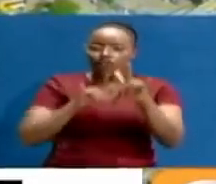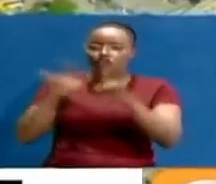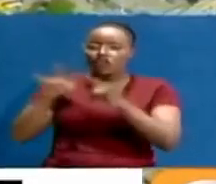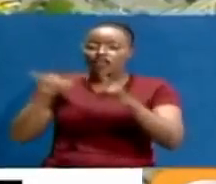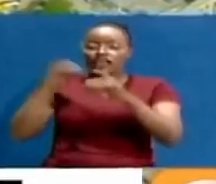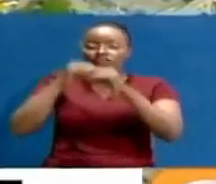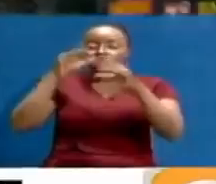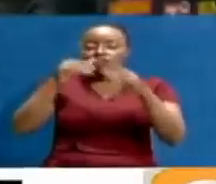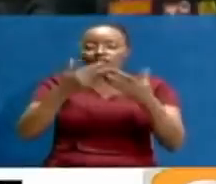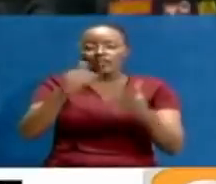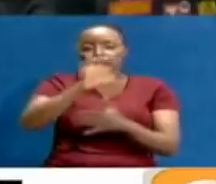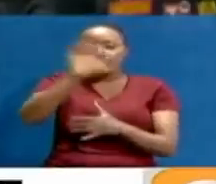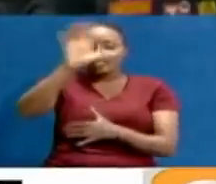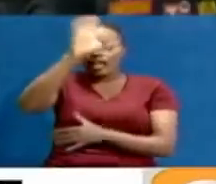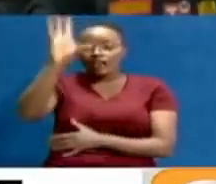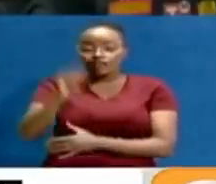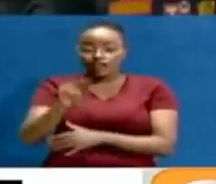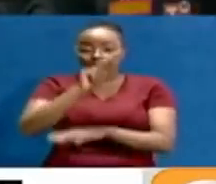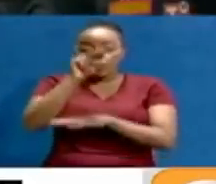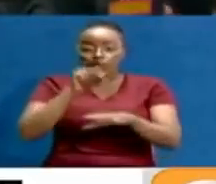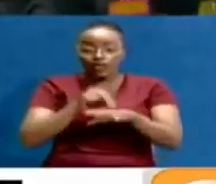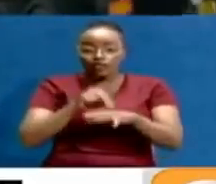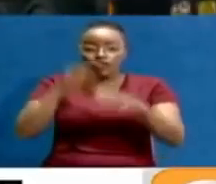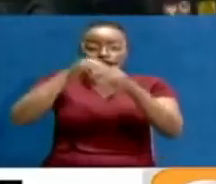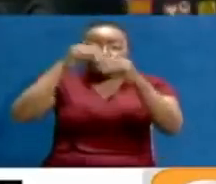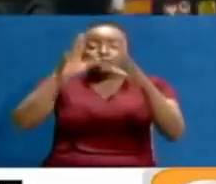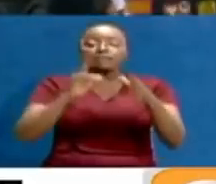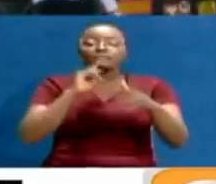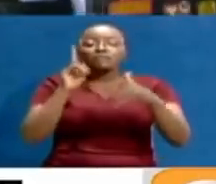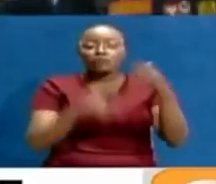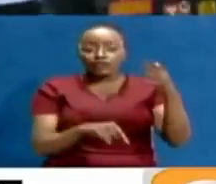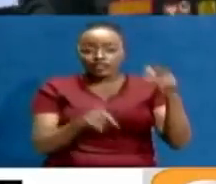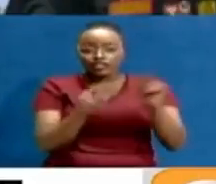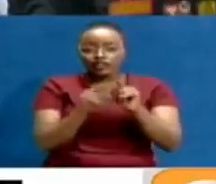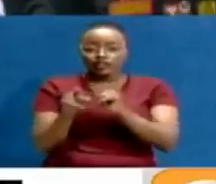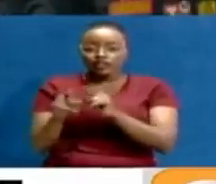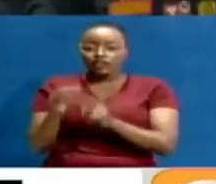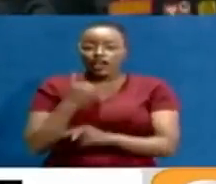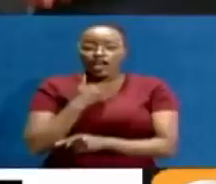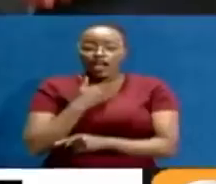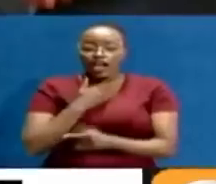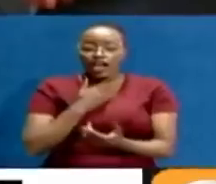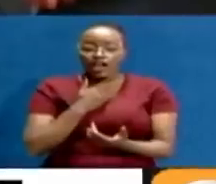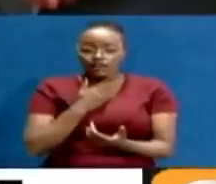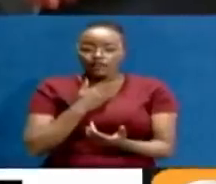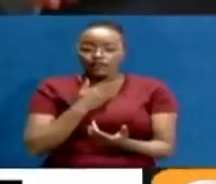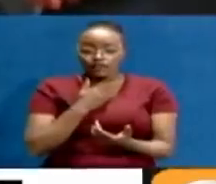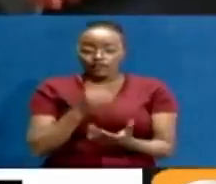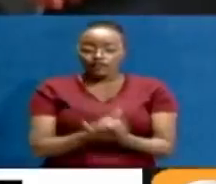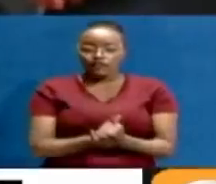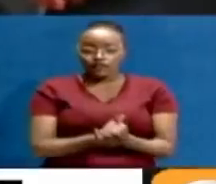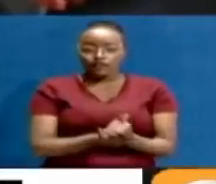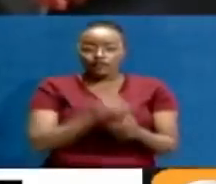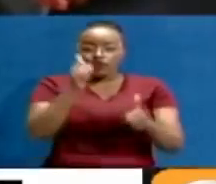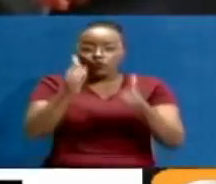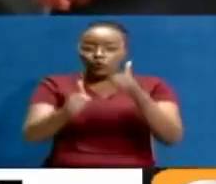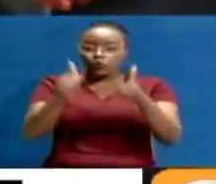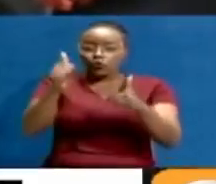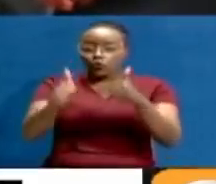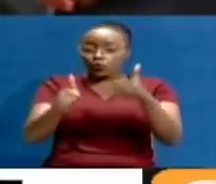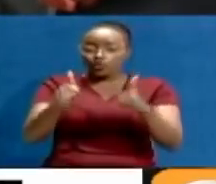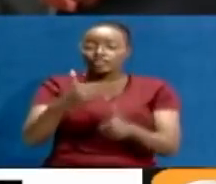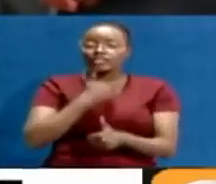East African nation, investors hope that the leadership style of the current head of state will help improve the business